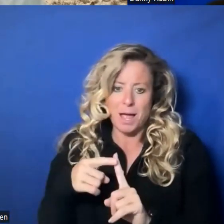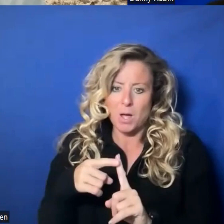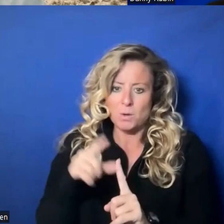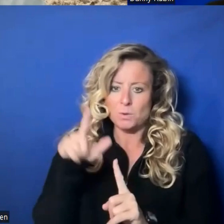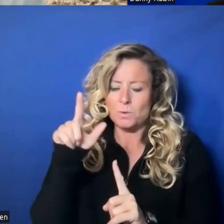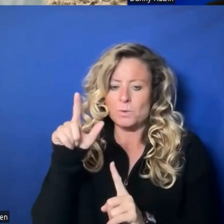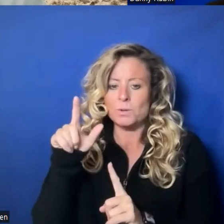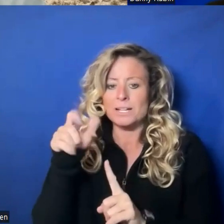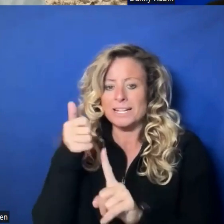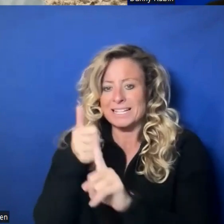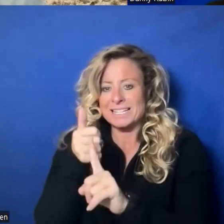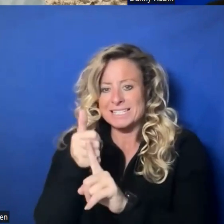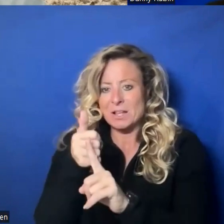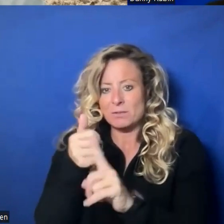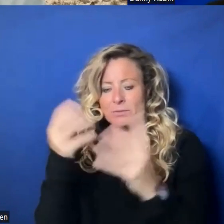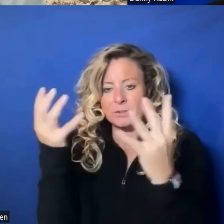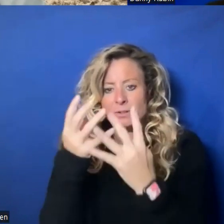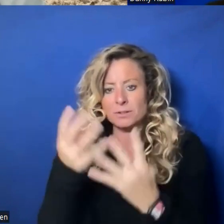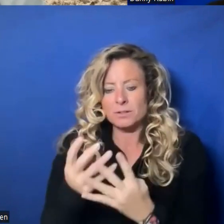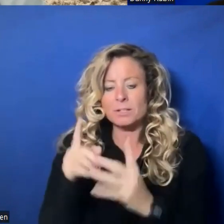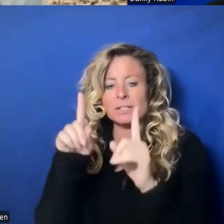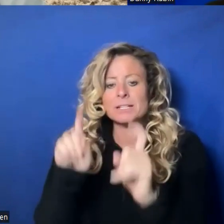but about the text that the doctor,